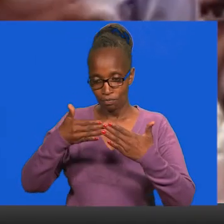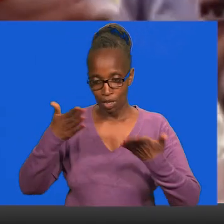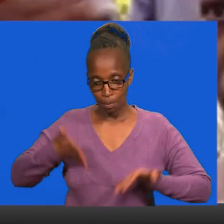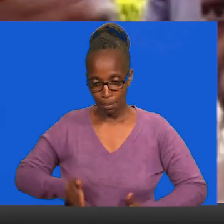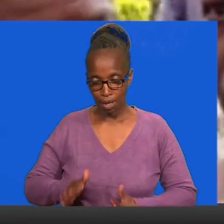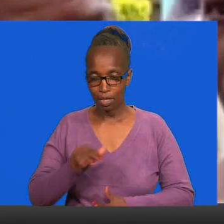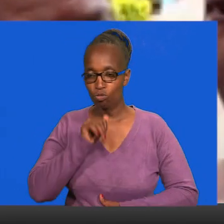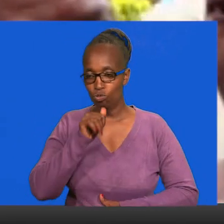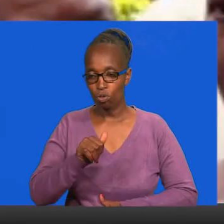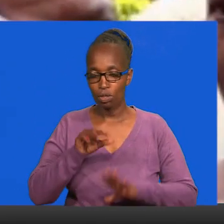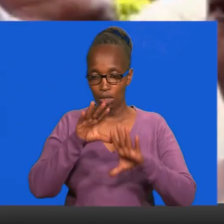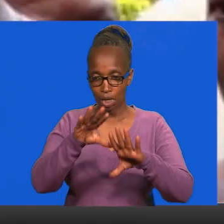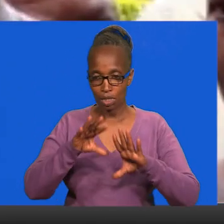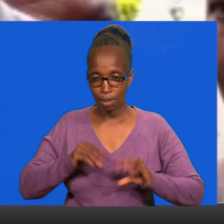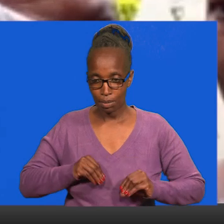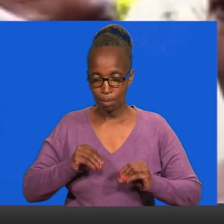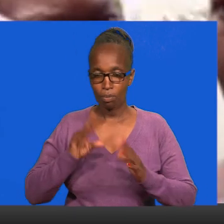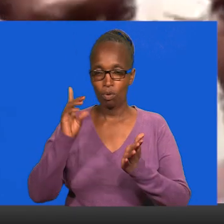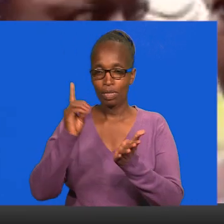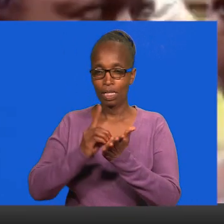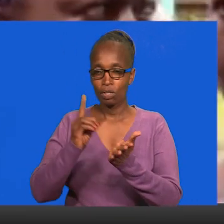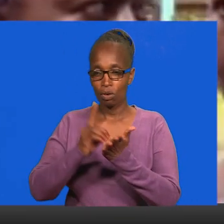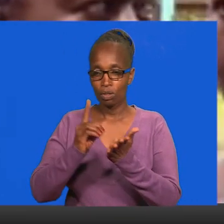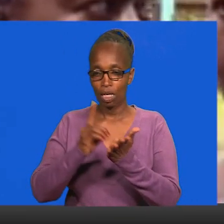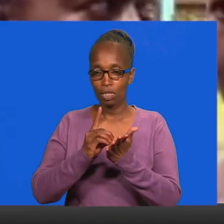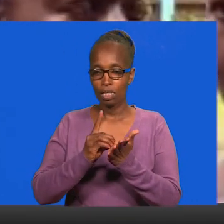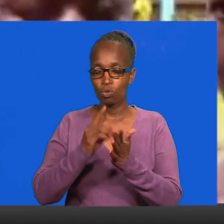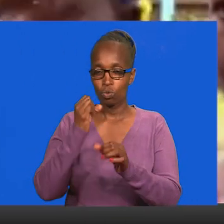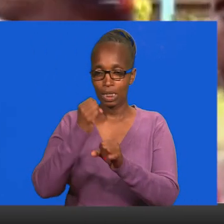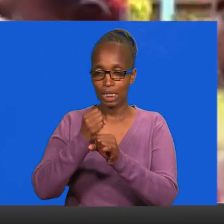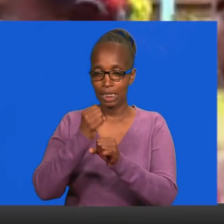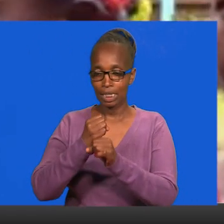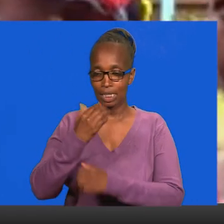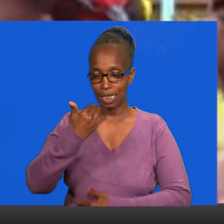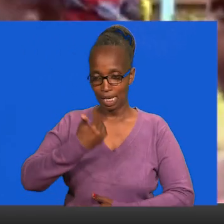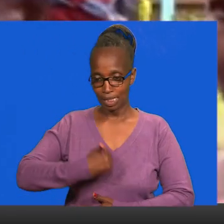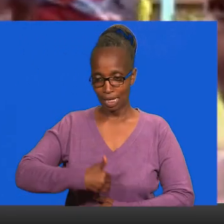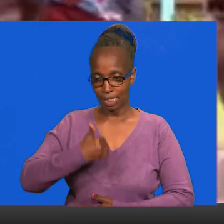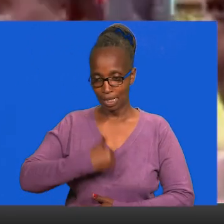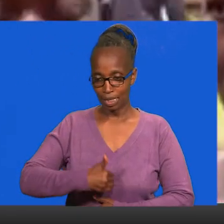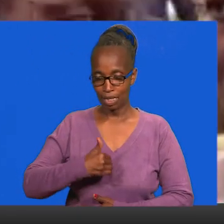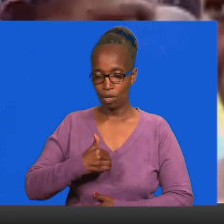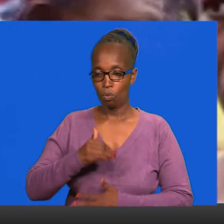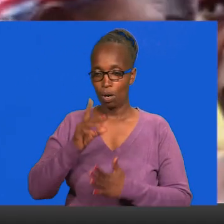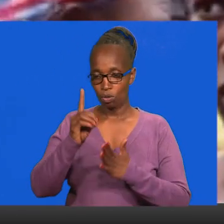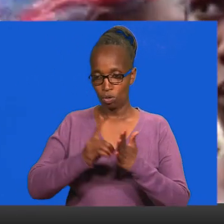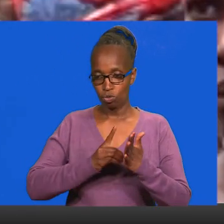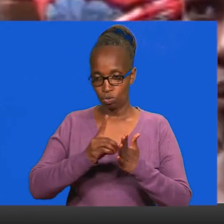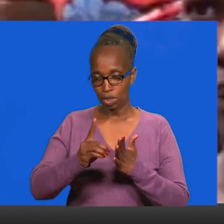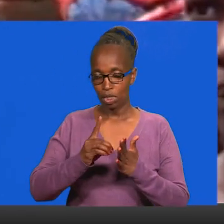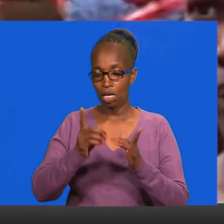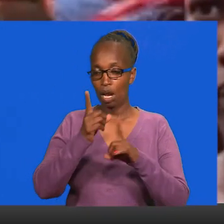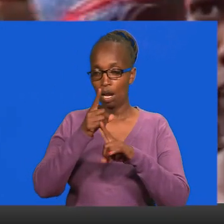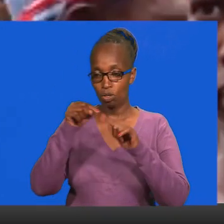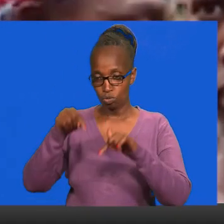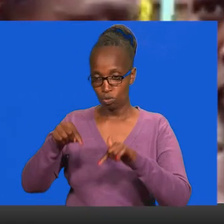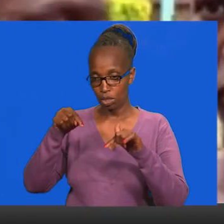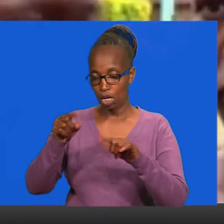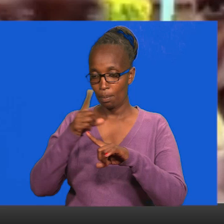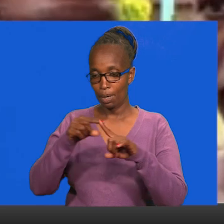the medical profession. The doctors who did the surgery were not on duty today, but the